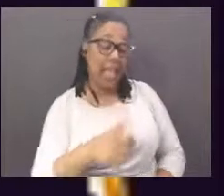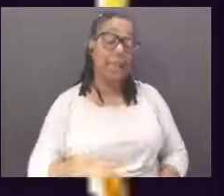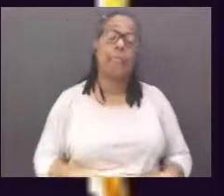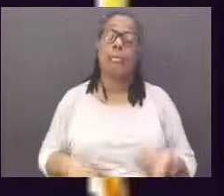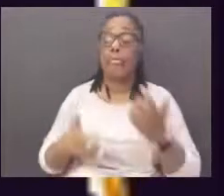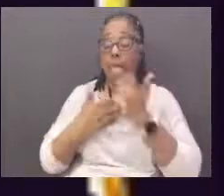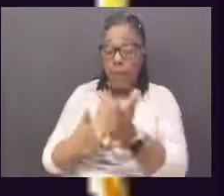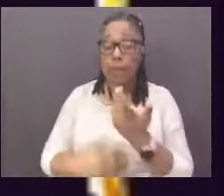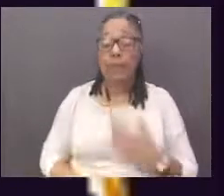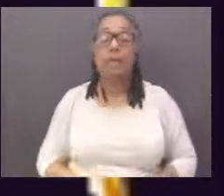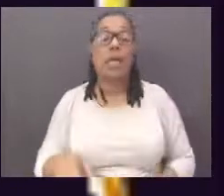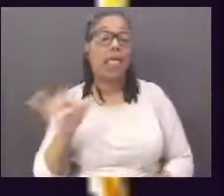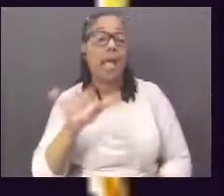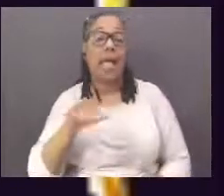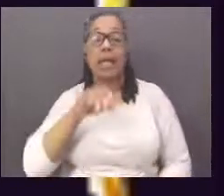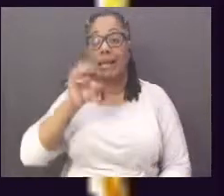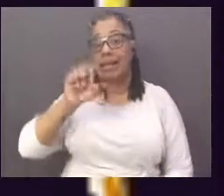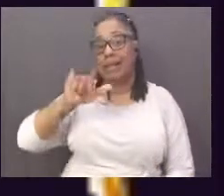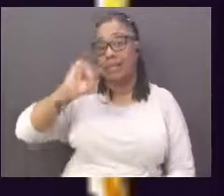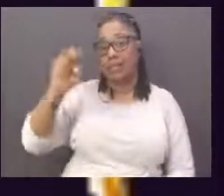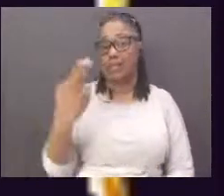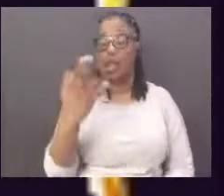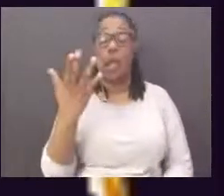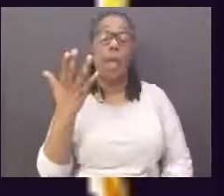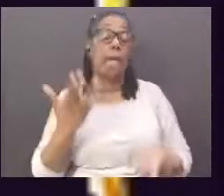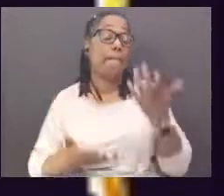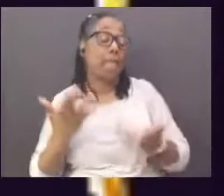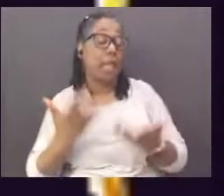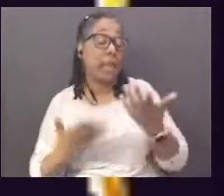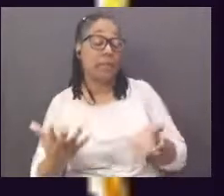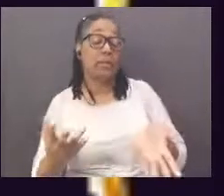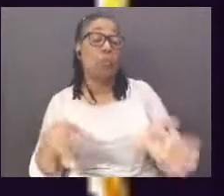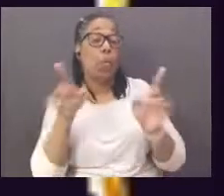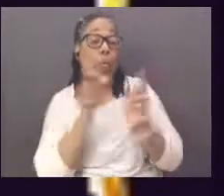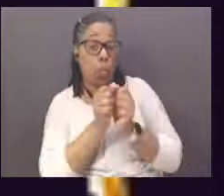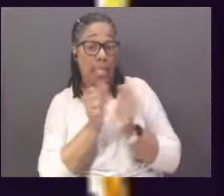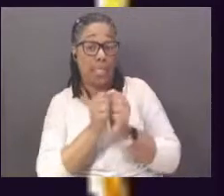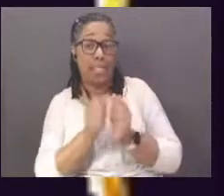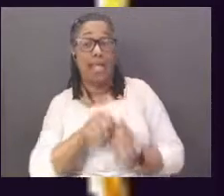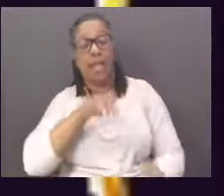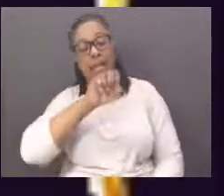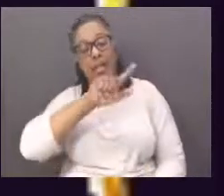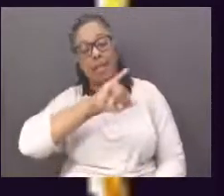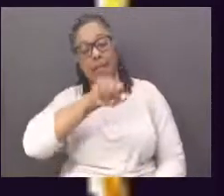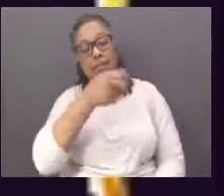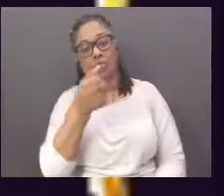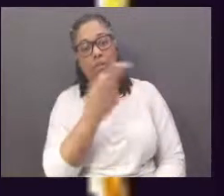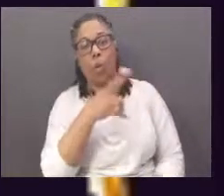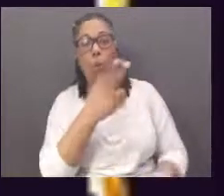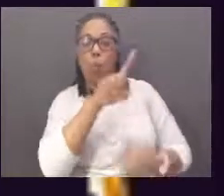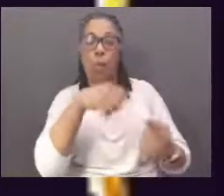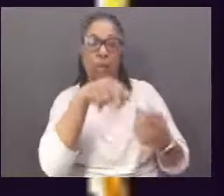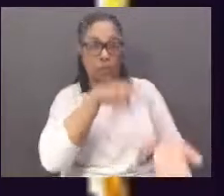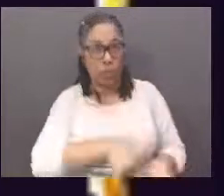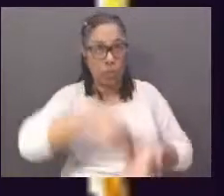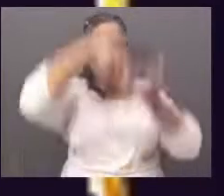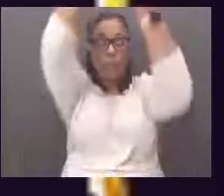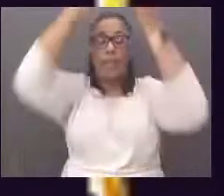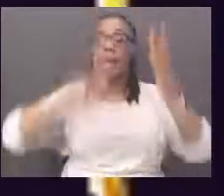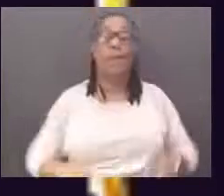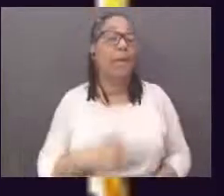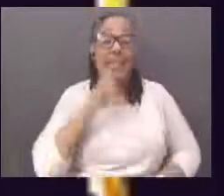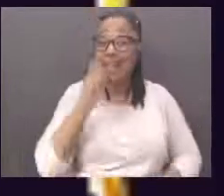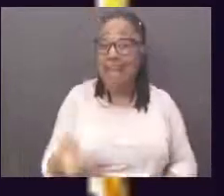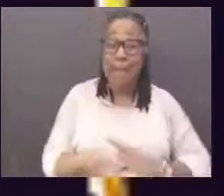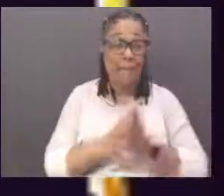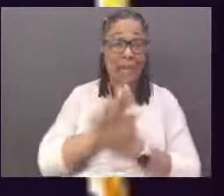with Elijah when he is taken up into the glory of heaven, but that won't usher in your anointing. Like